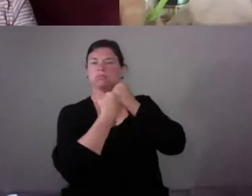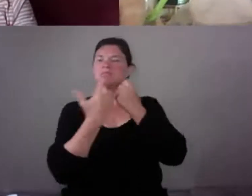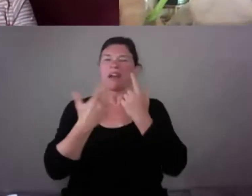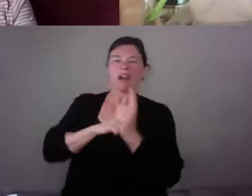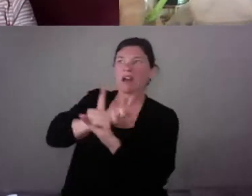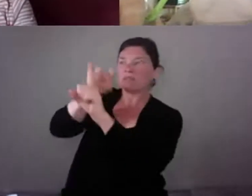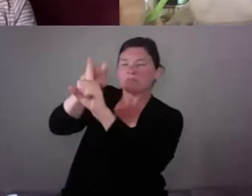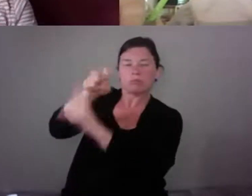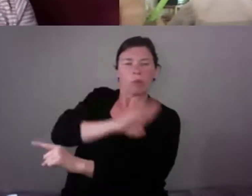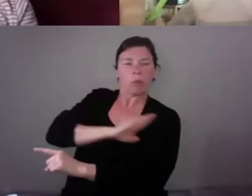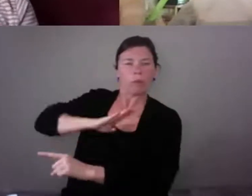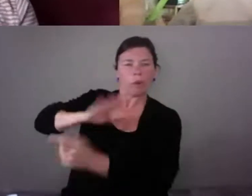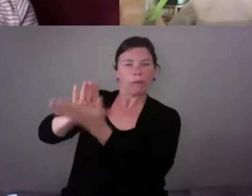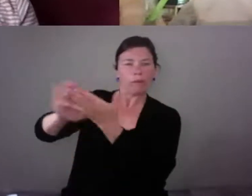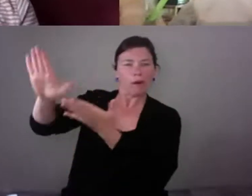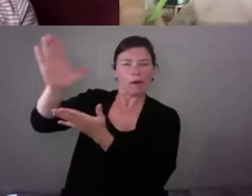able